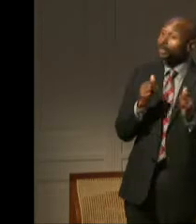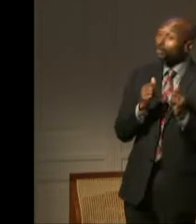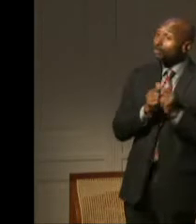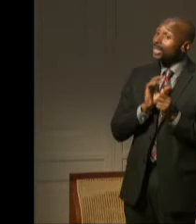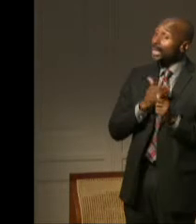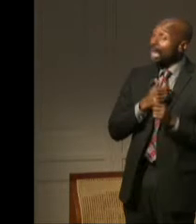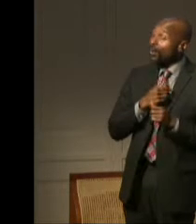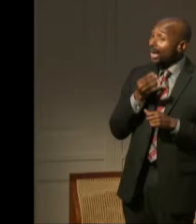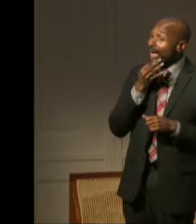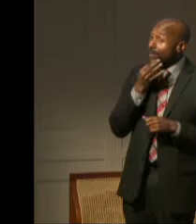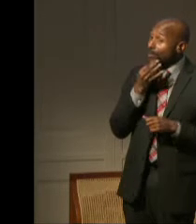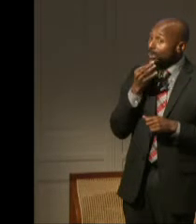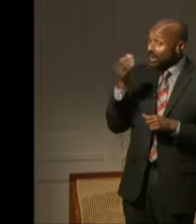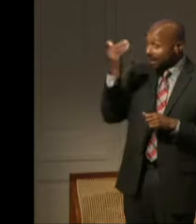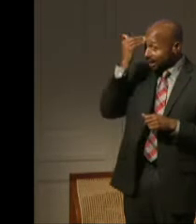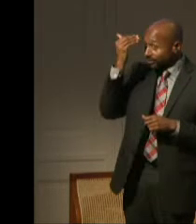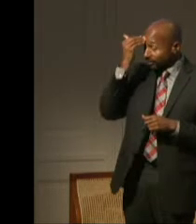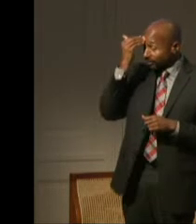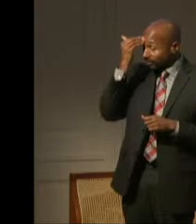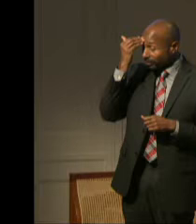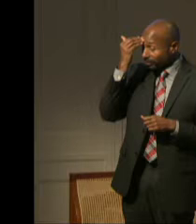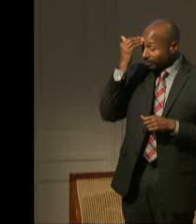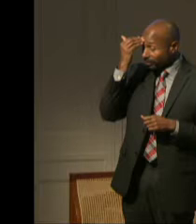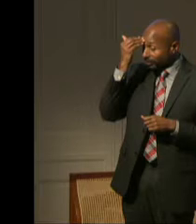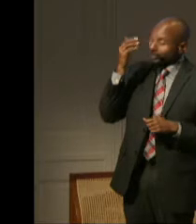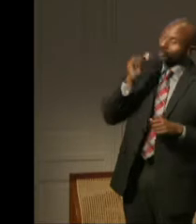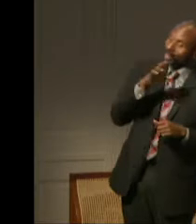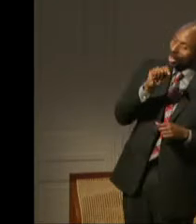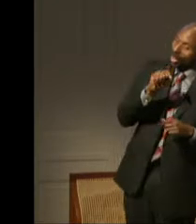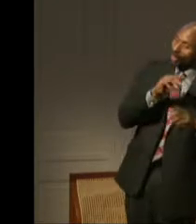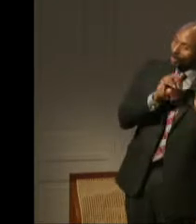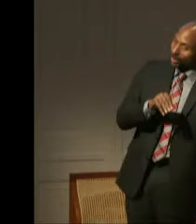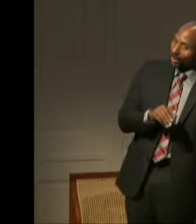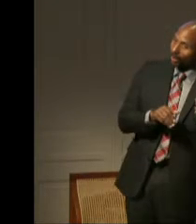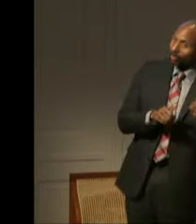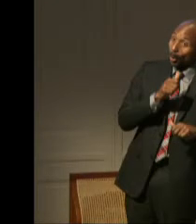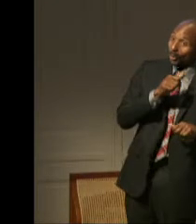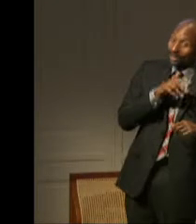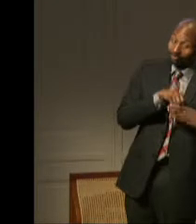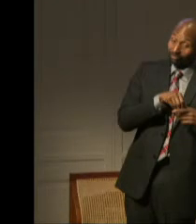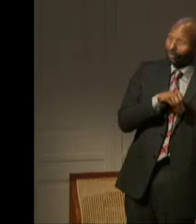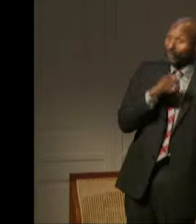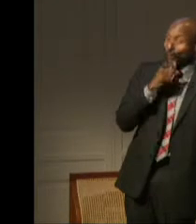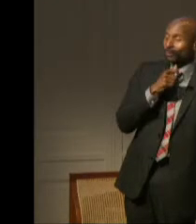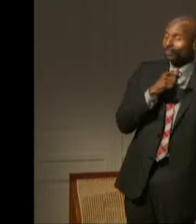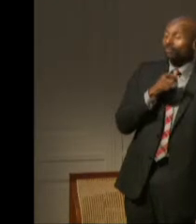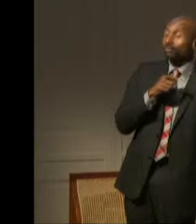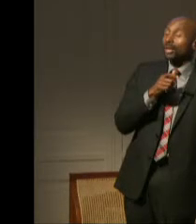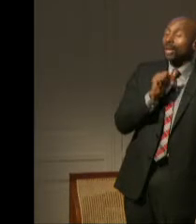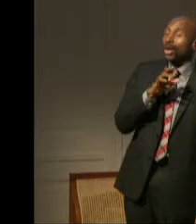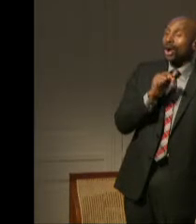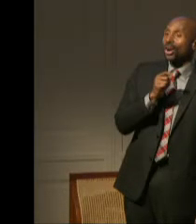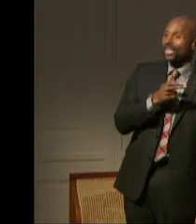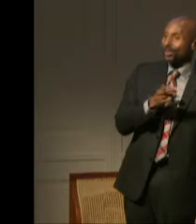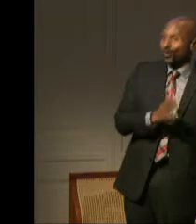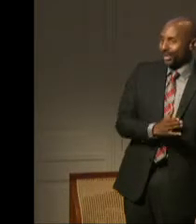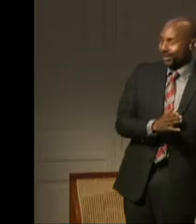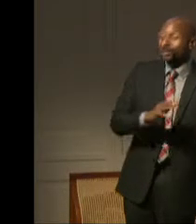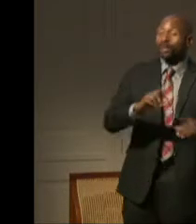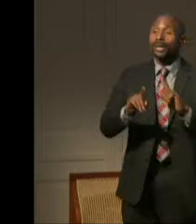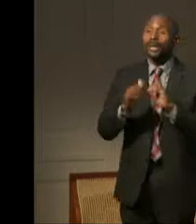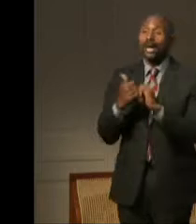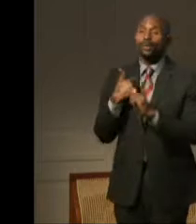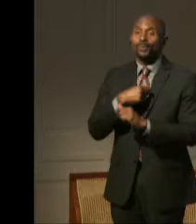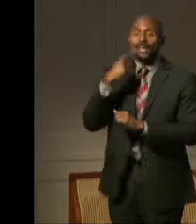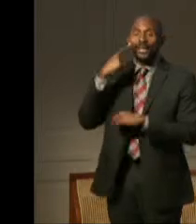expertise, an art museum is predominantly art historians. And so the way we think about objects, the way